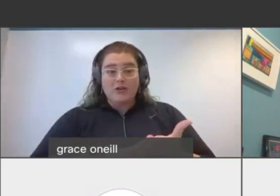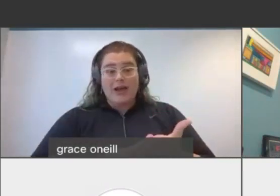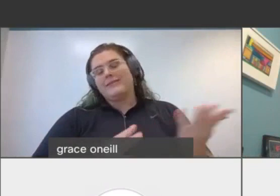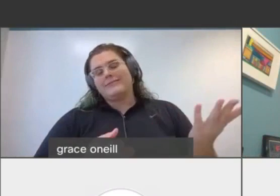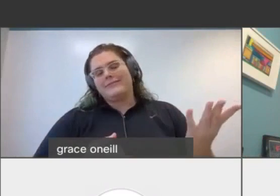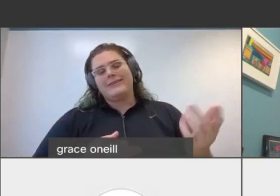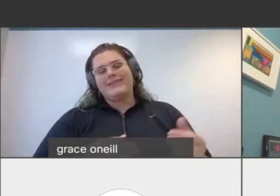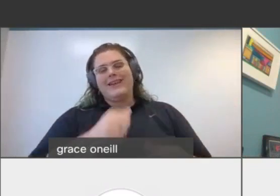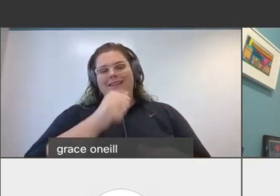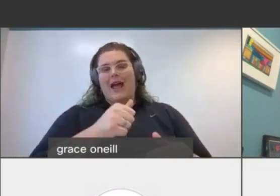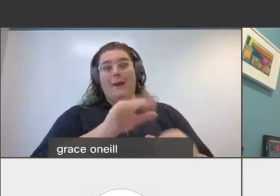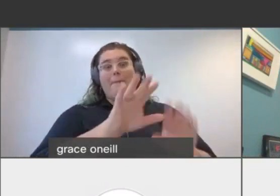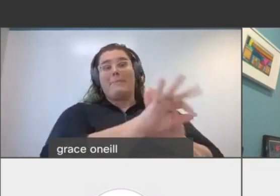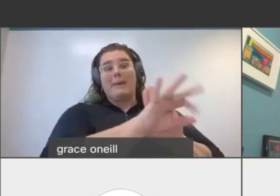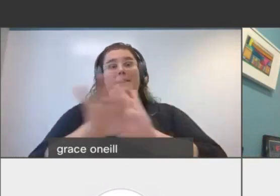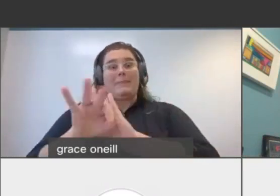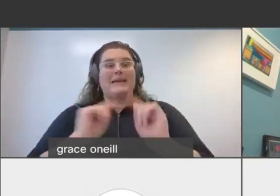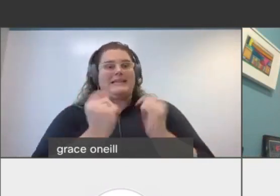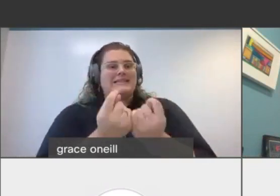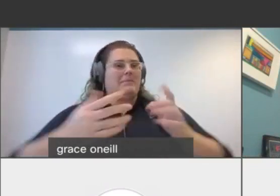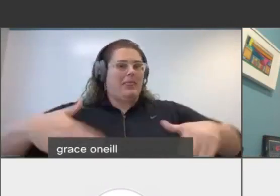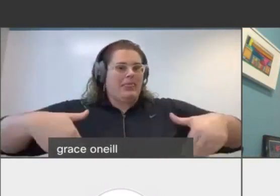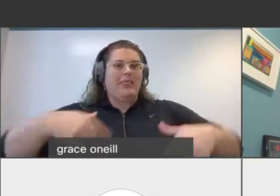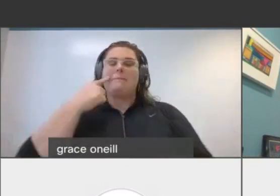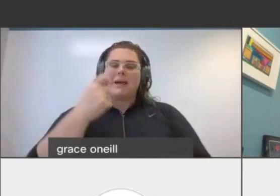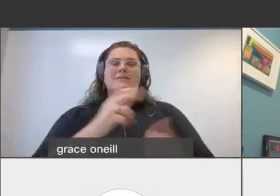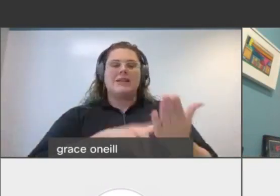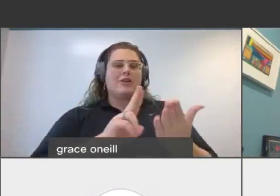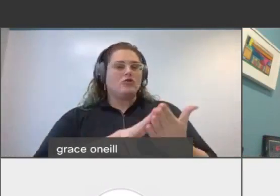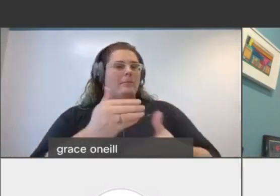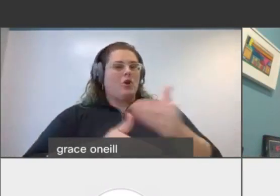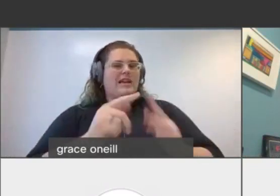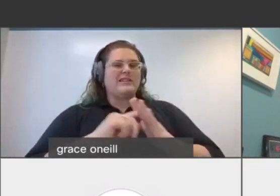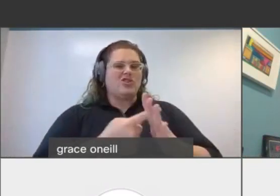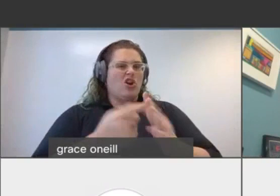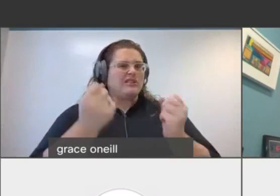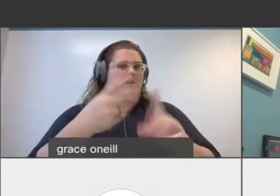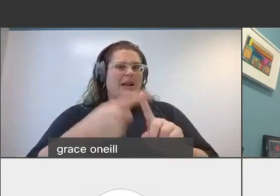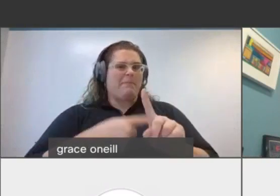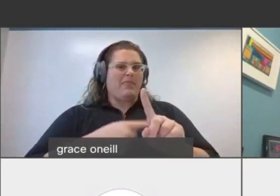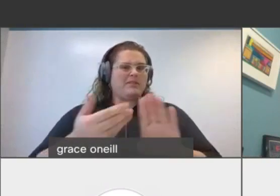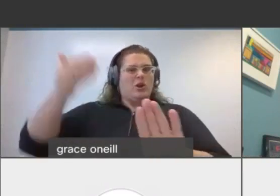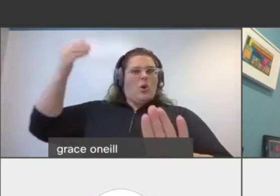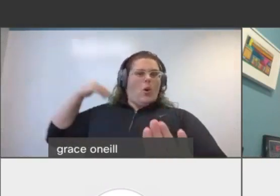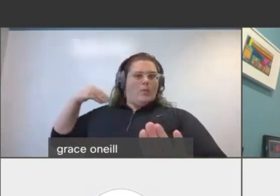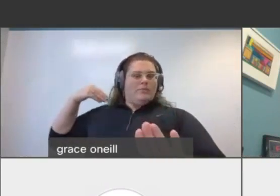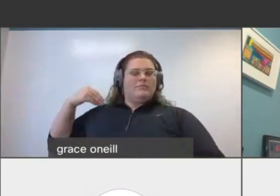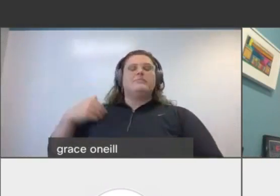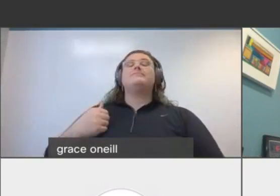solicitation and their proposal is submitted months ago. So down to the level of PCR